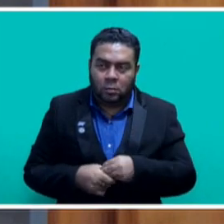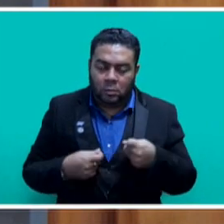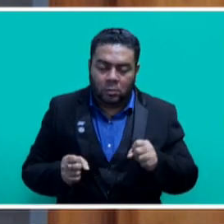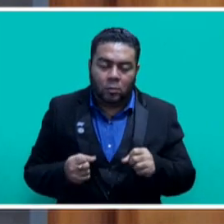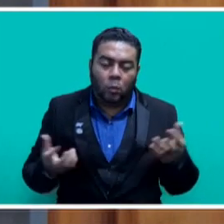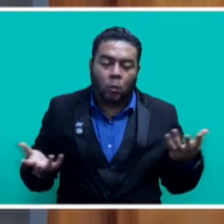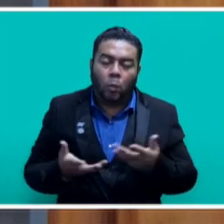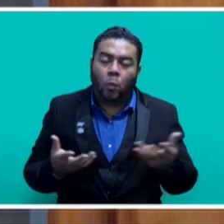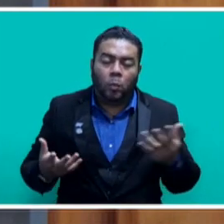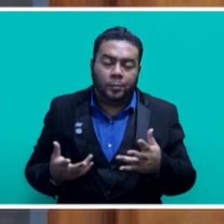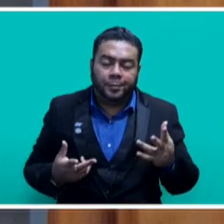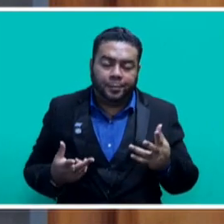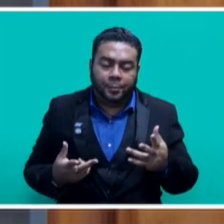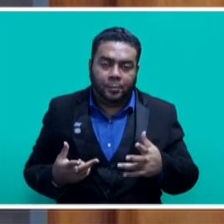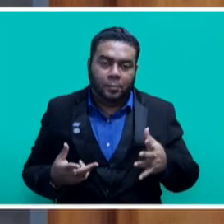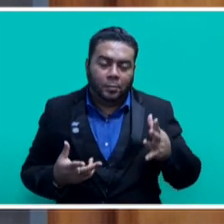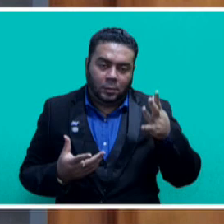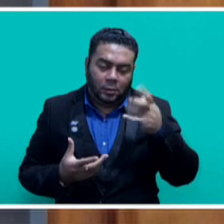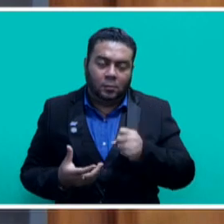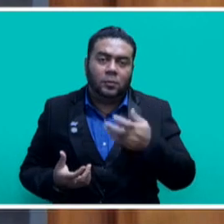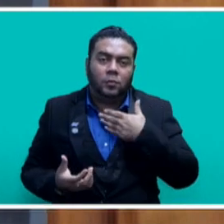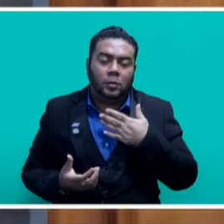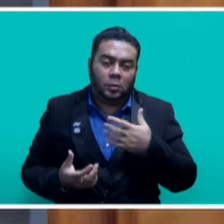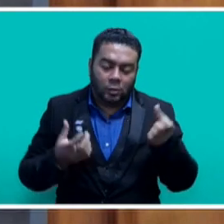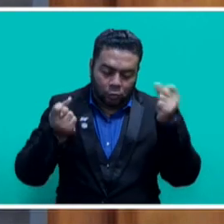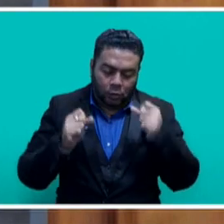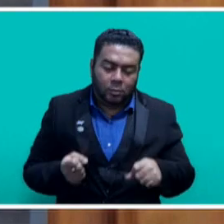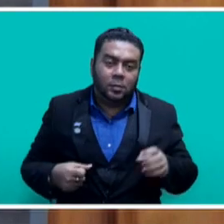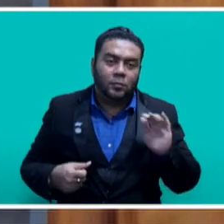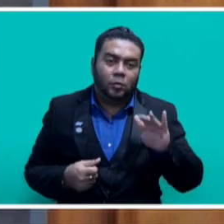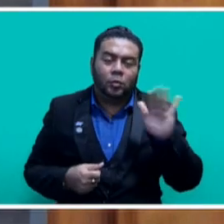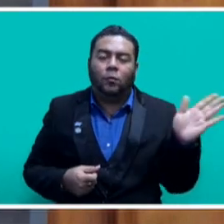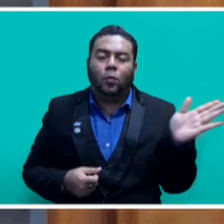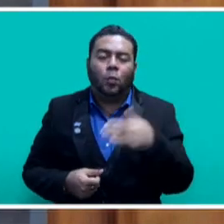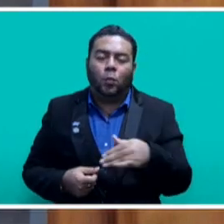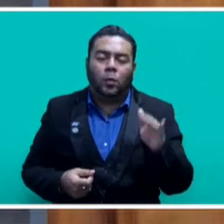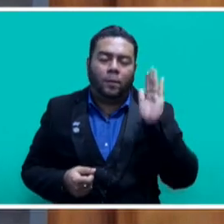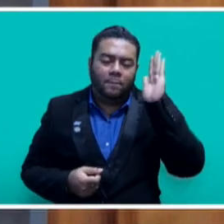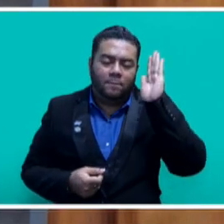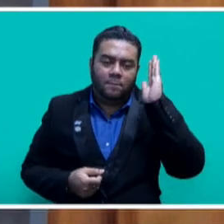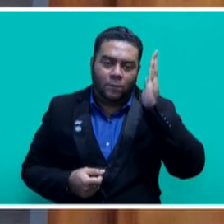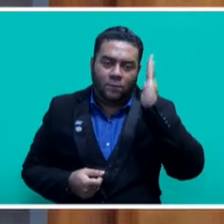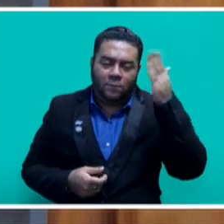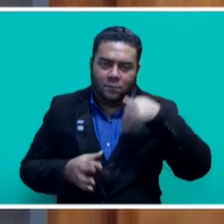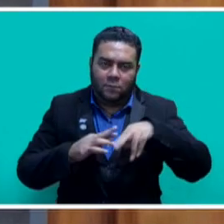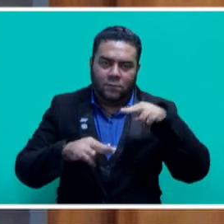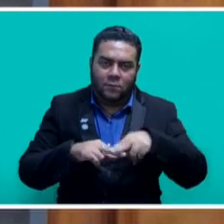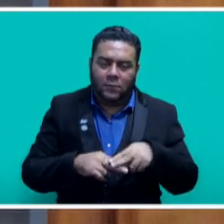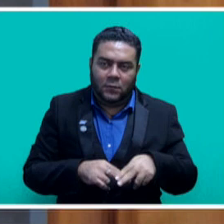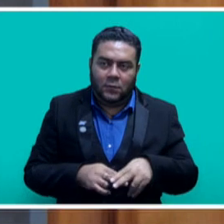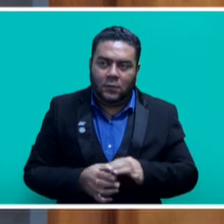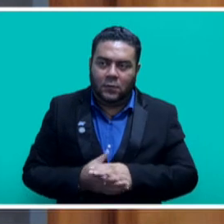all stakeholders have a voice in shaping the future of all our schools in Fiji. Mr. Speaker,